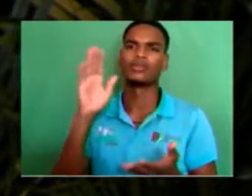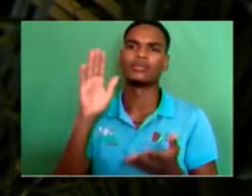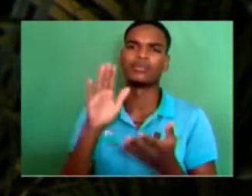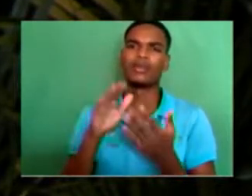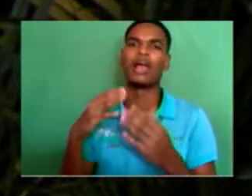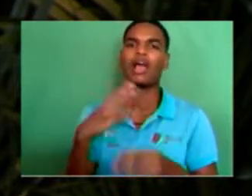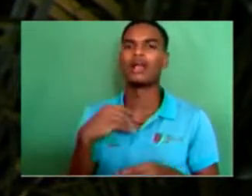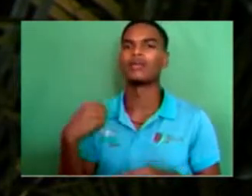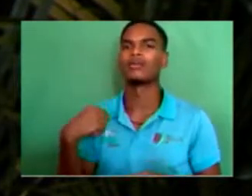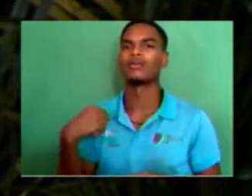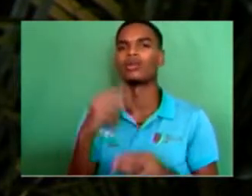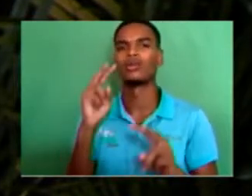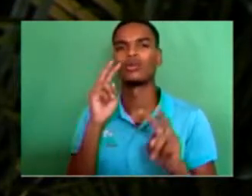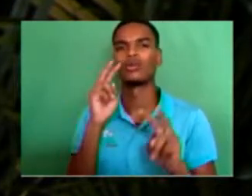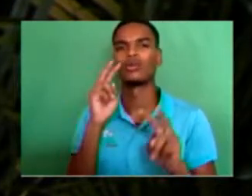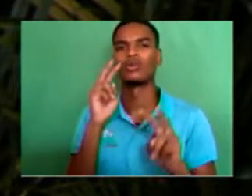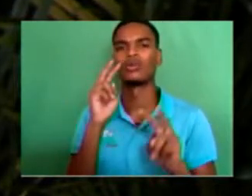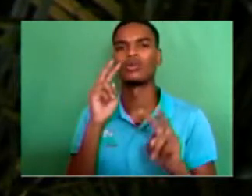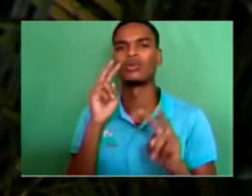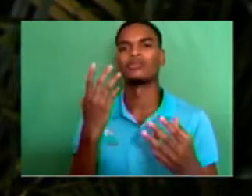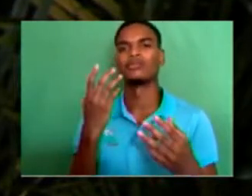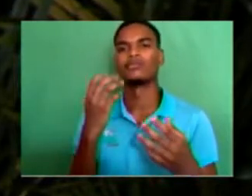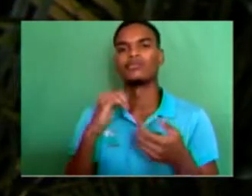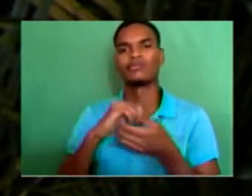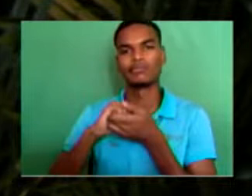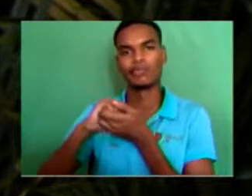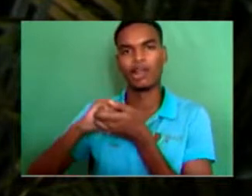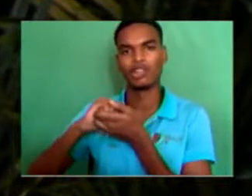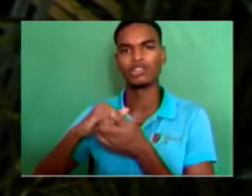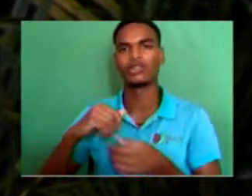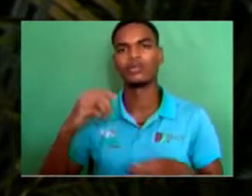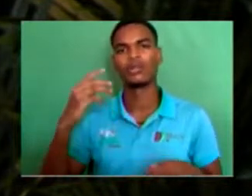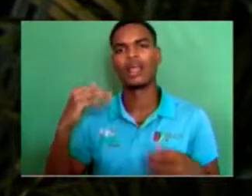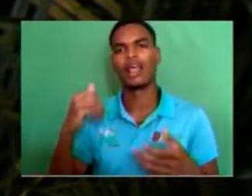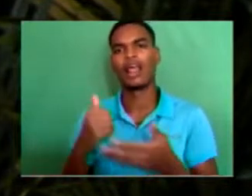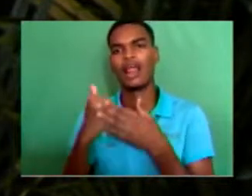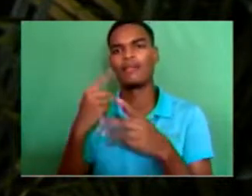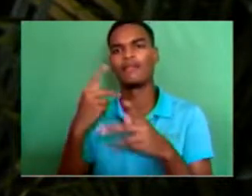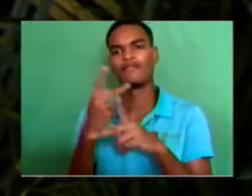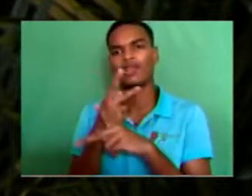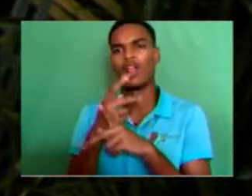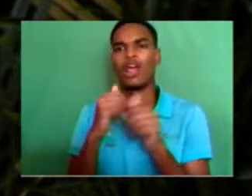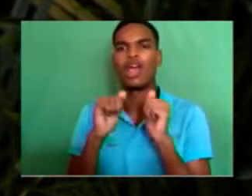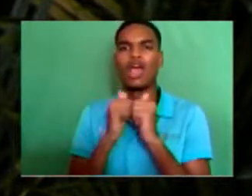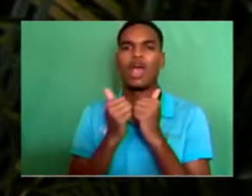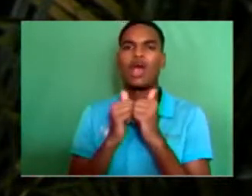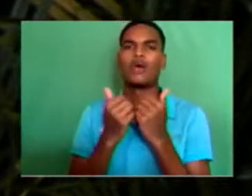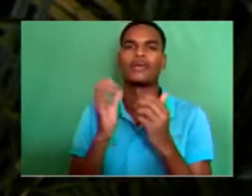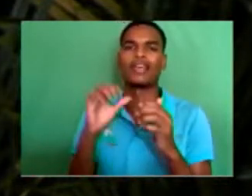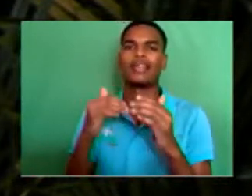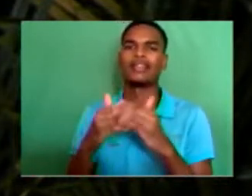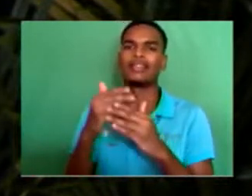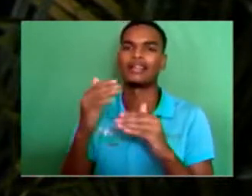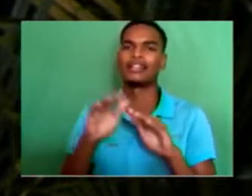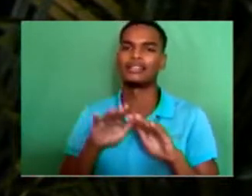for partnerships to figure out how to take it to the next step, whether that's